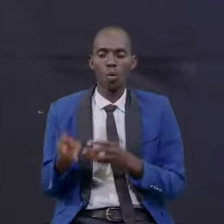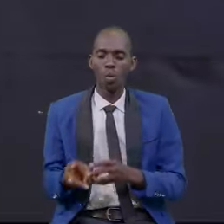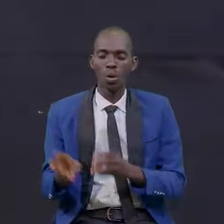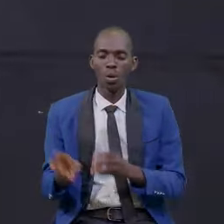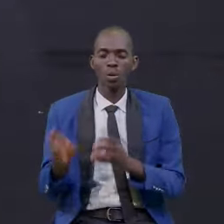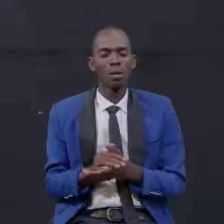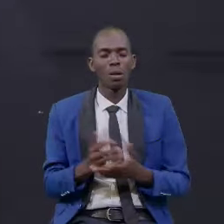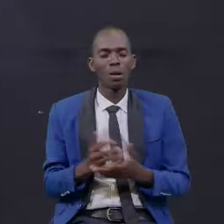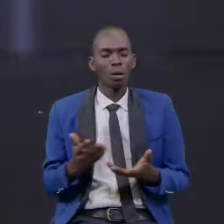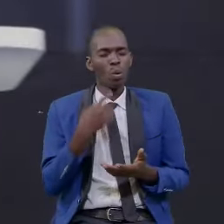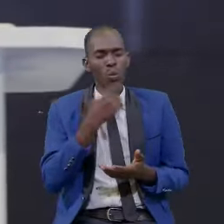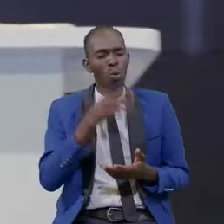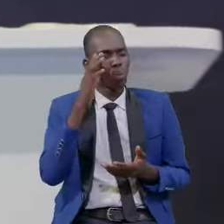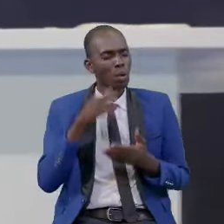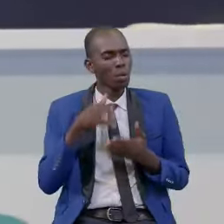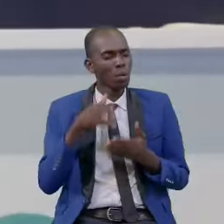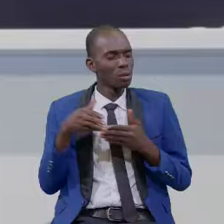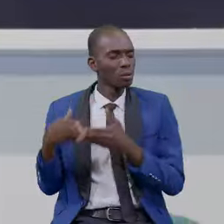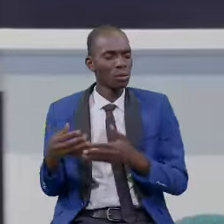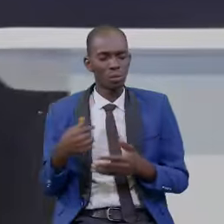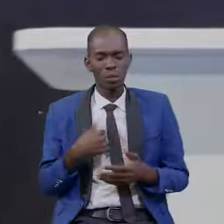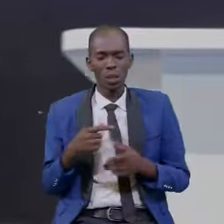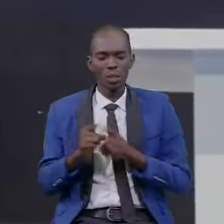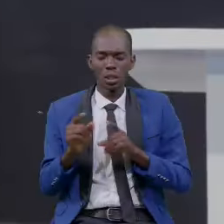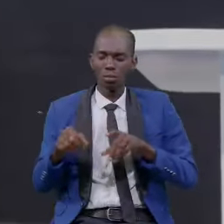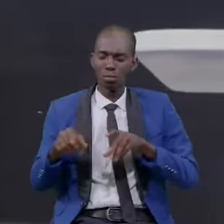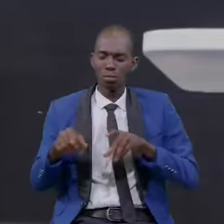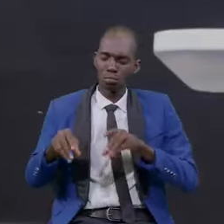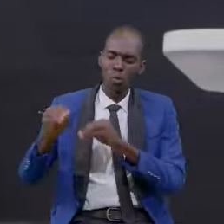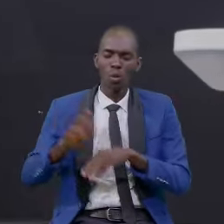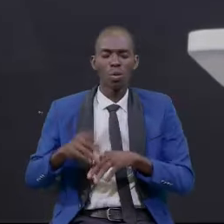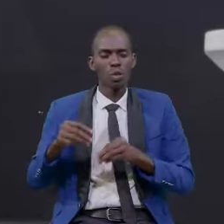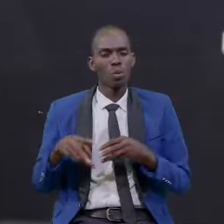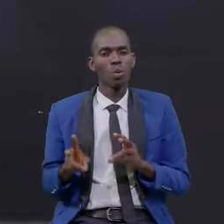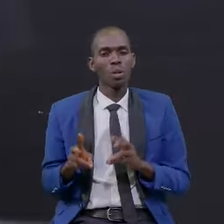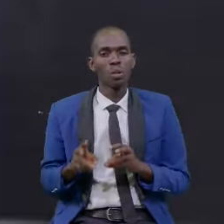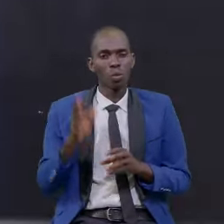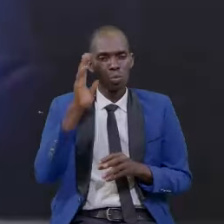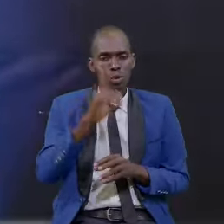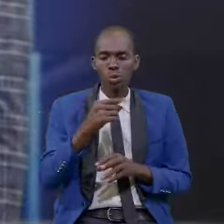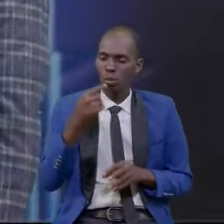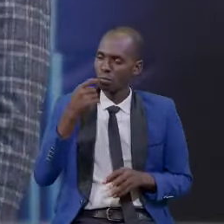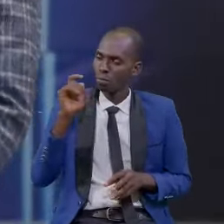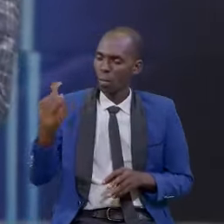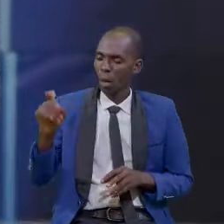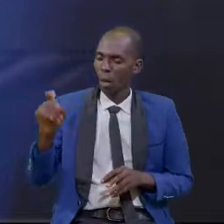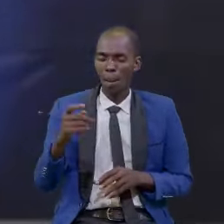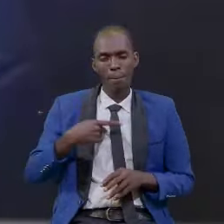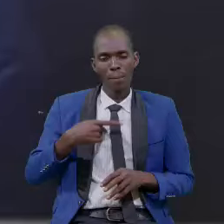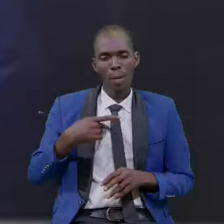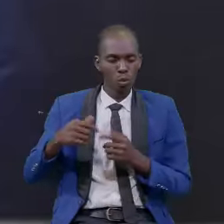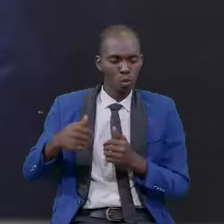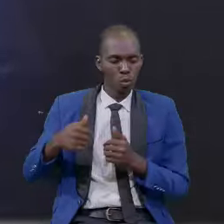me as I go my way? Will you give me Peter to hold my hand and lead me? No, you don't need